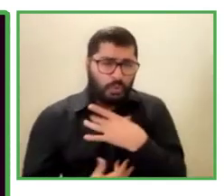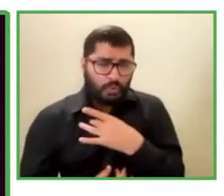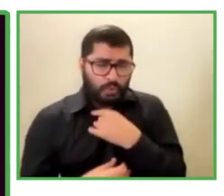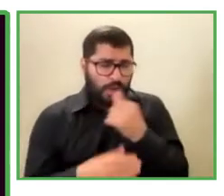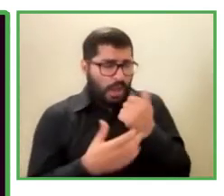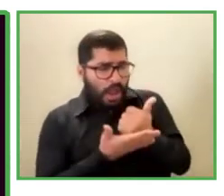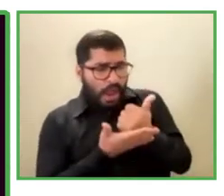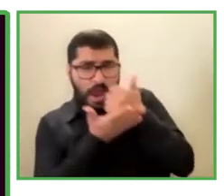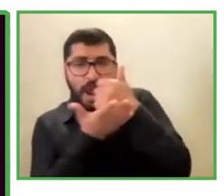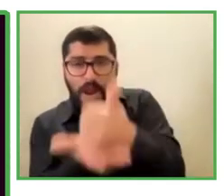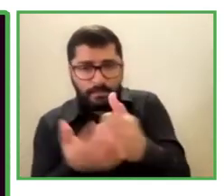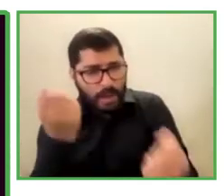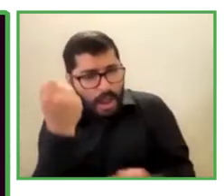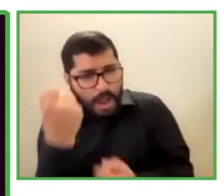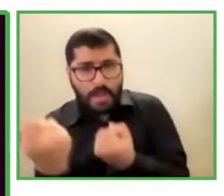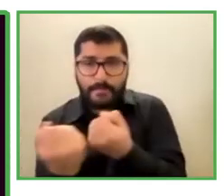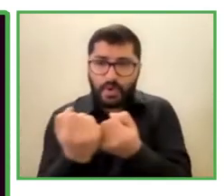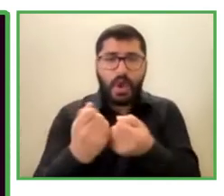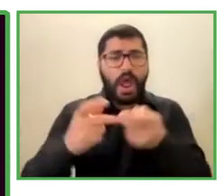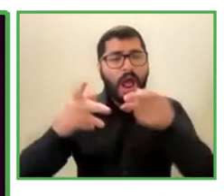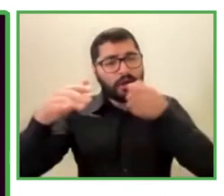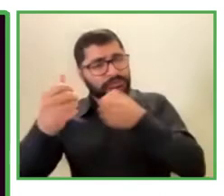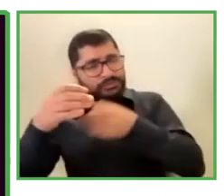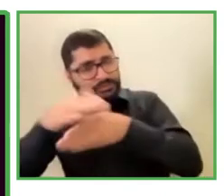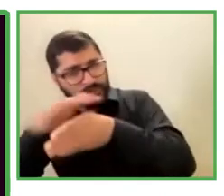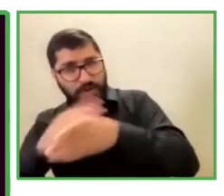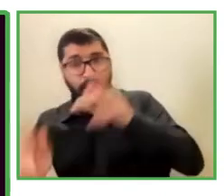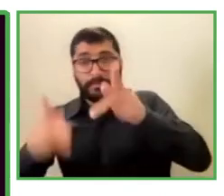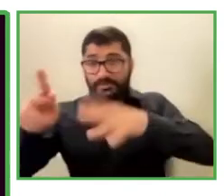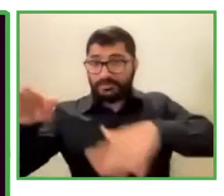to help them enter the workplace.